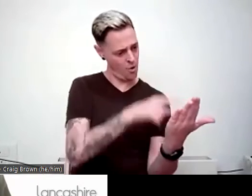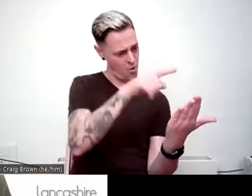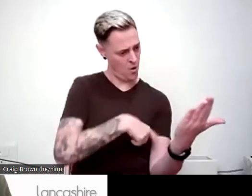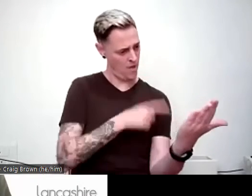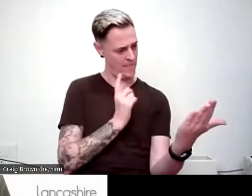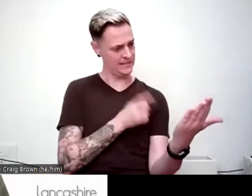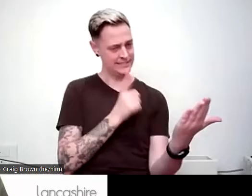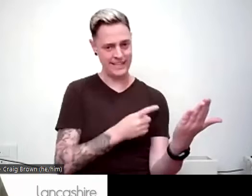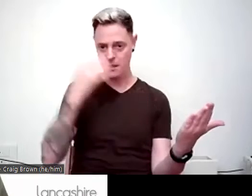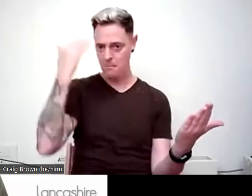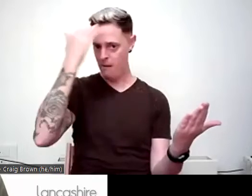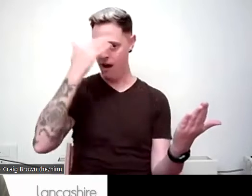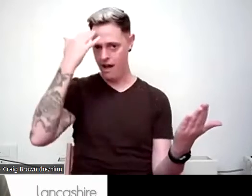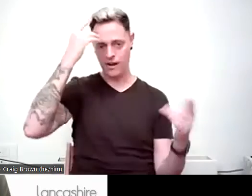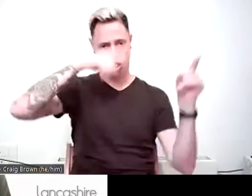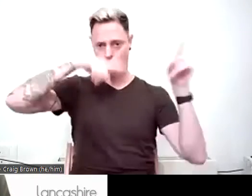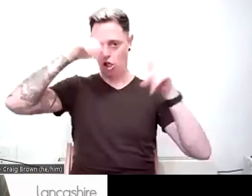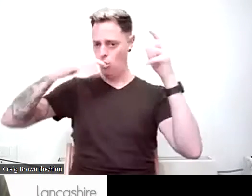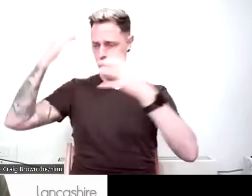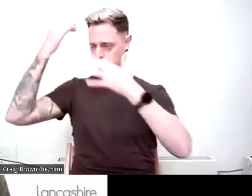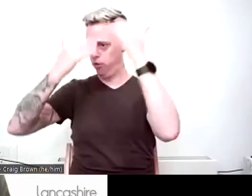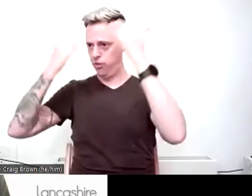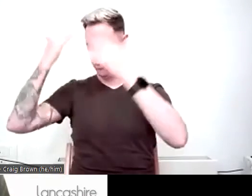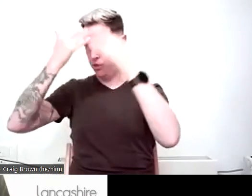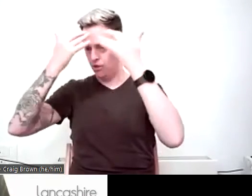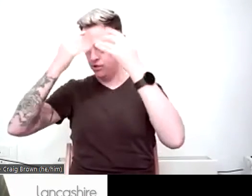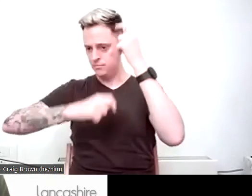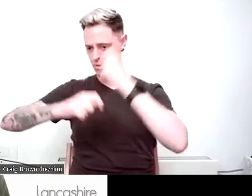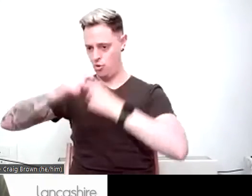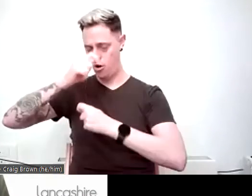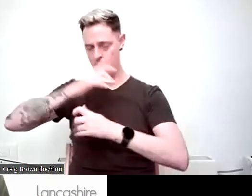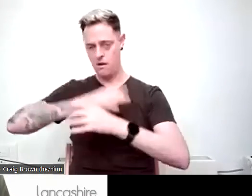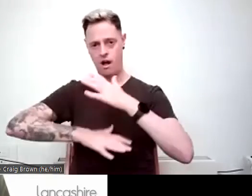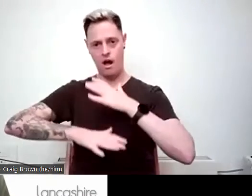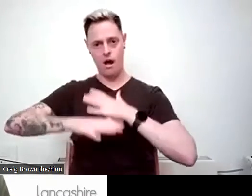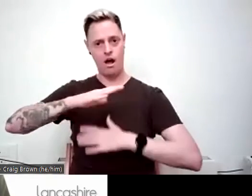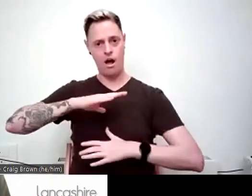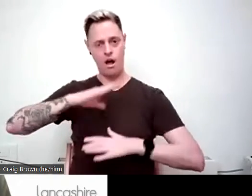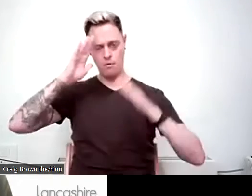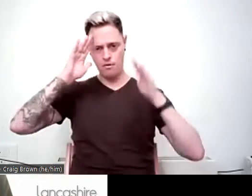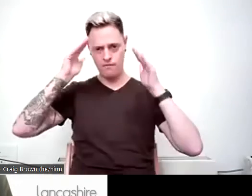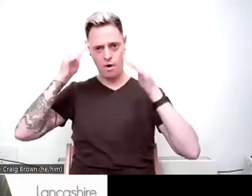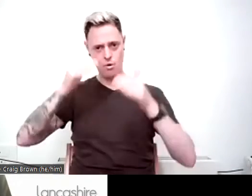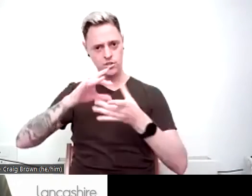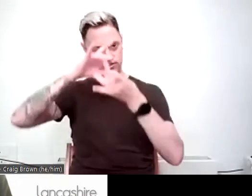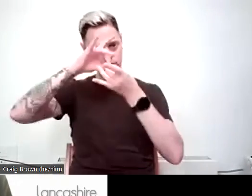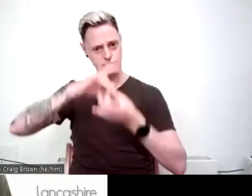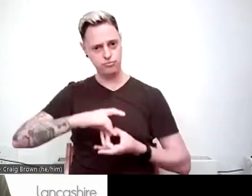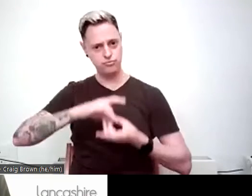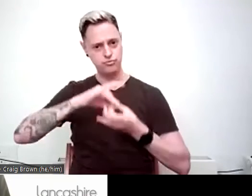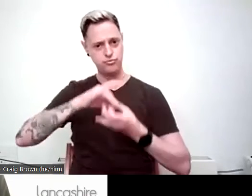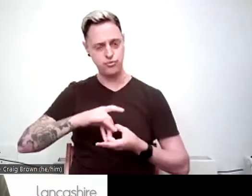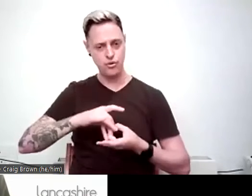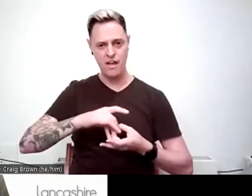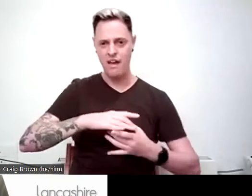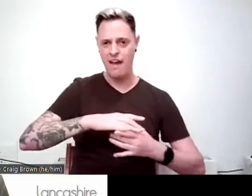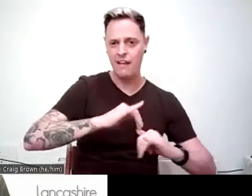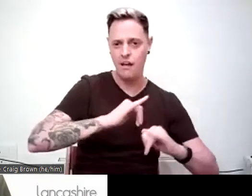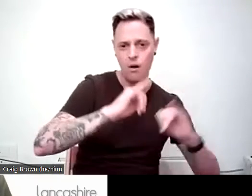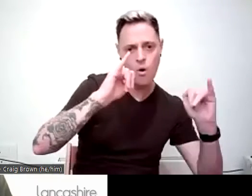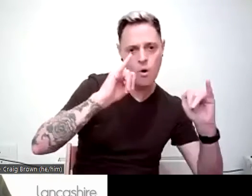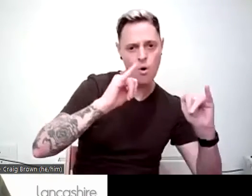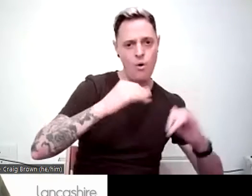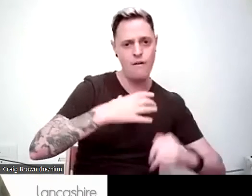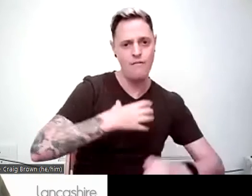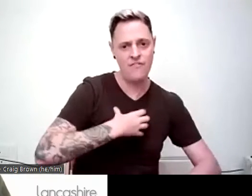right? It is about calming this mind chatter, this anxiety, these fears, this, you know, low mood,